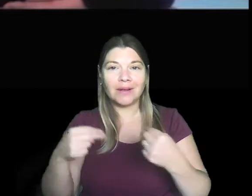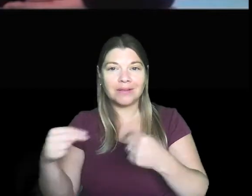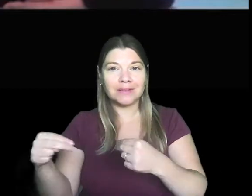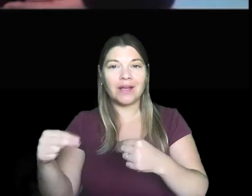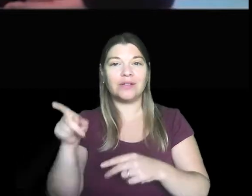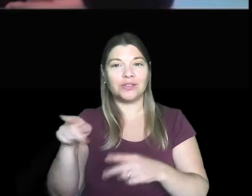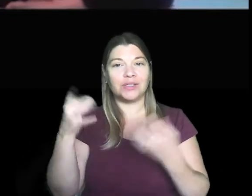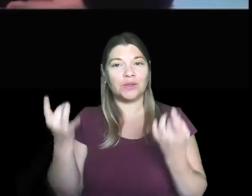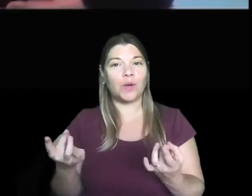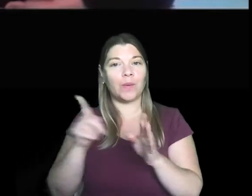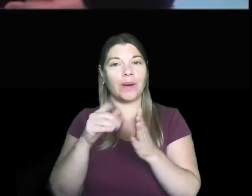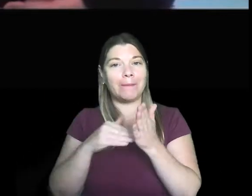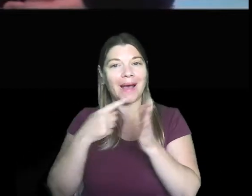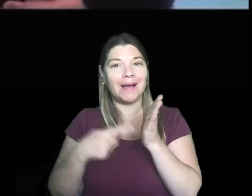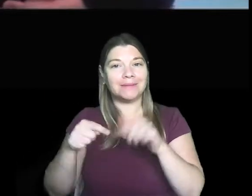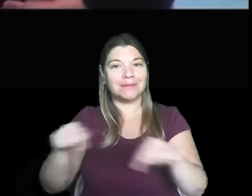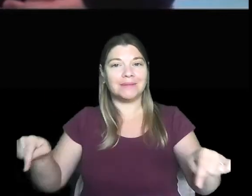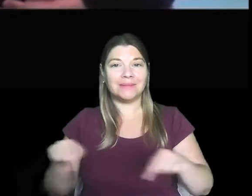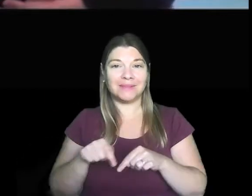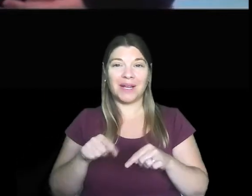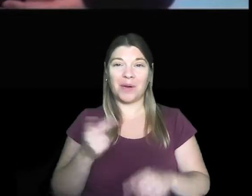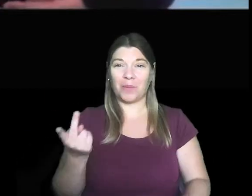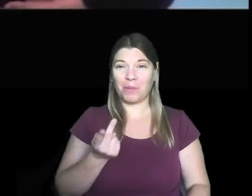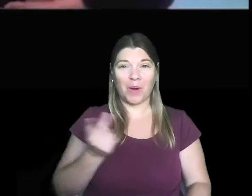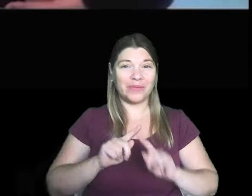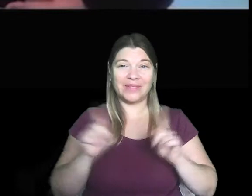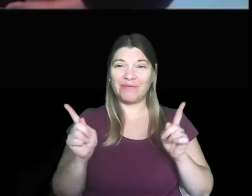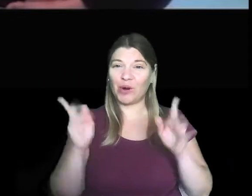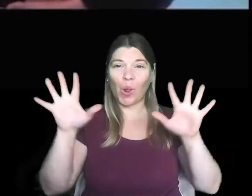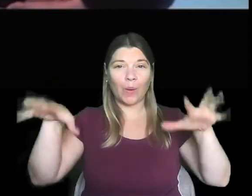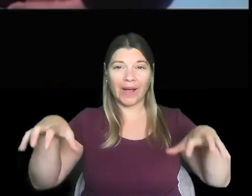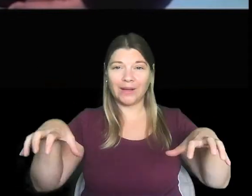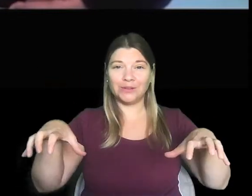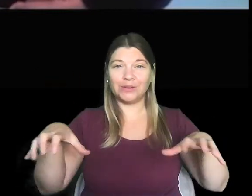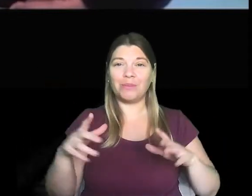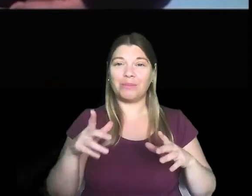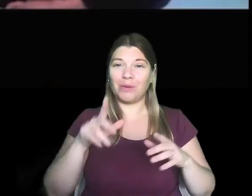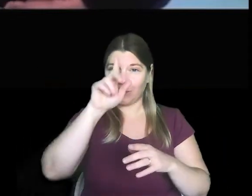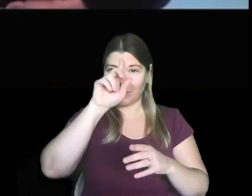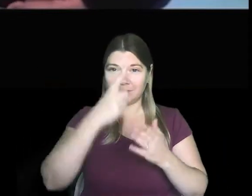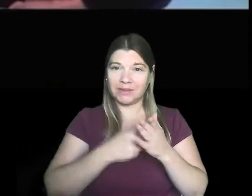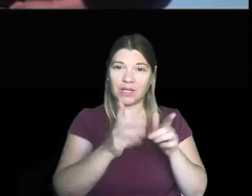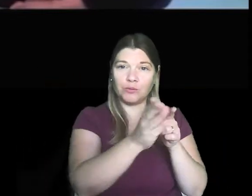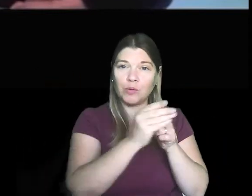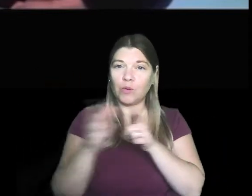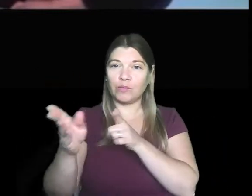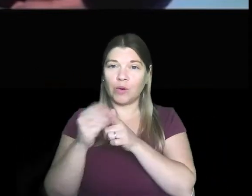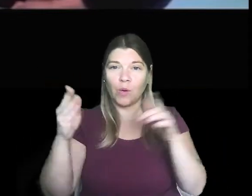separate places, however, our images can be seen on the screen side by